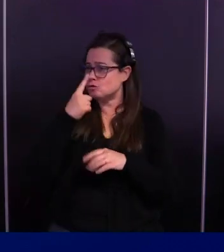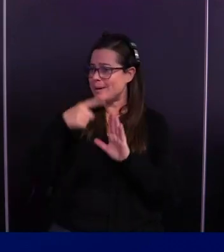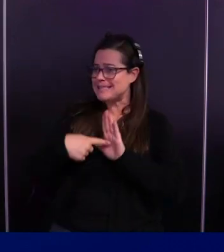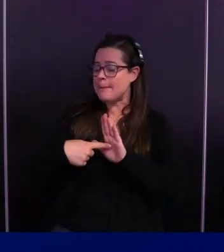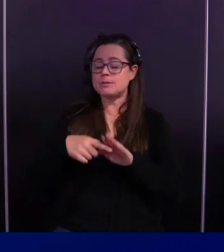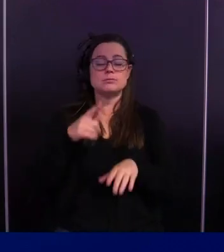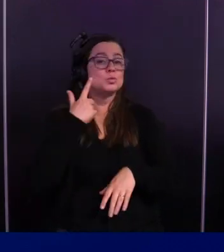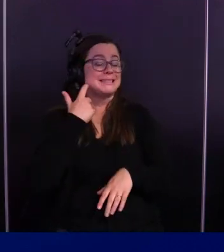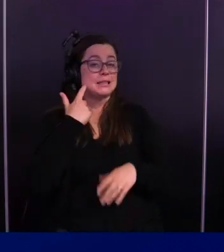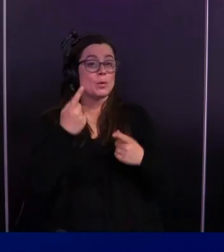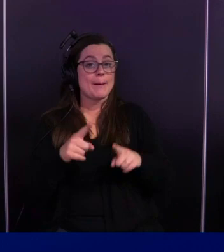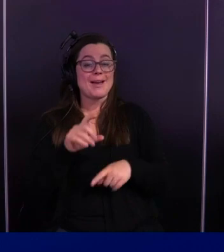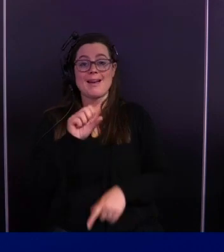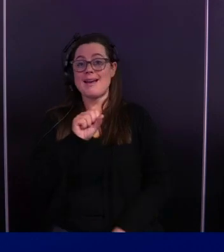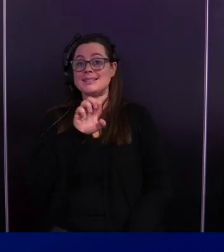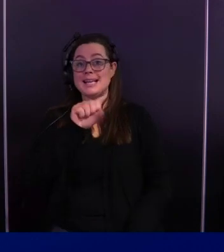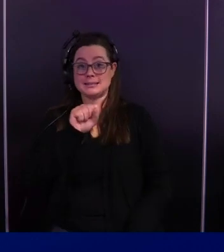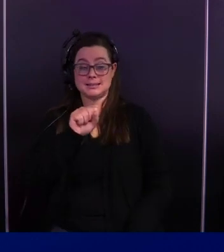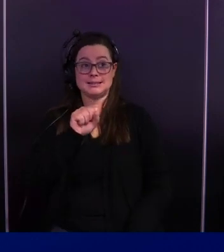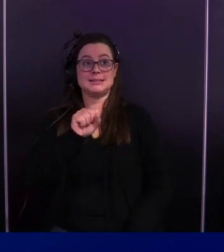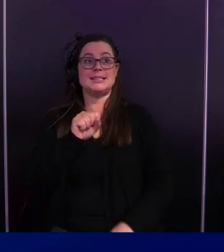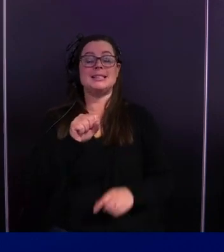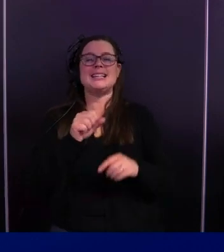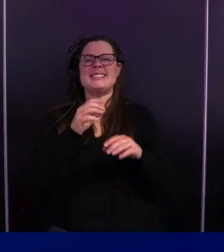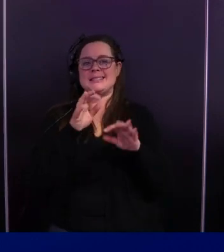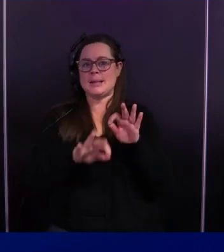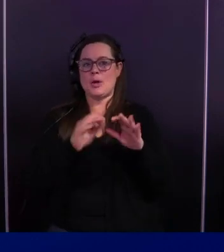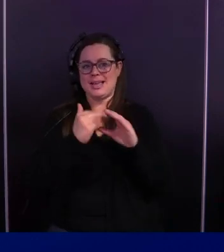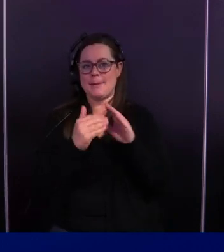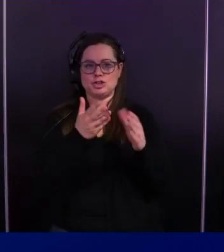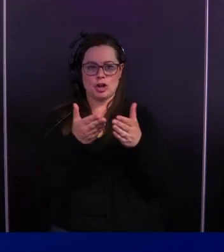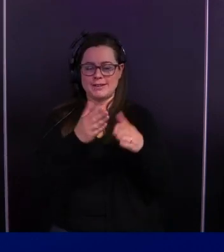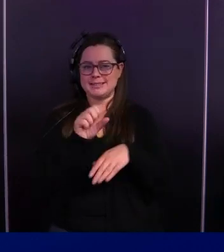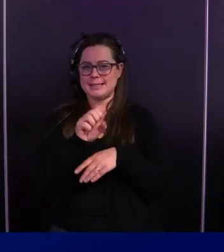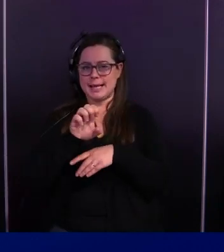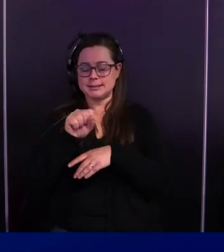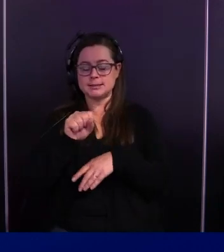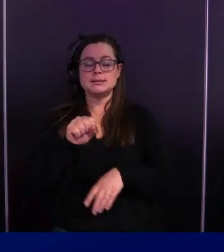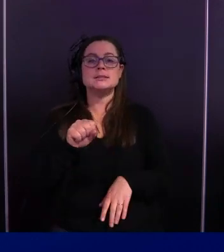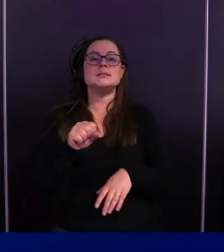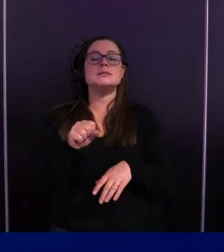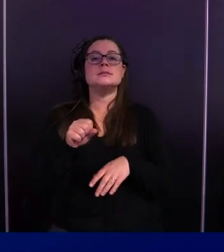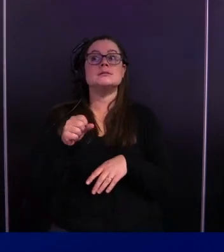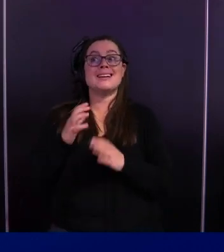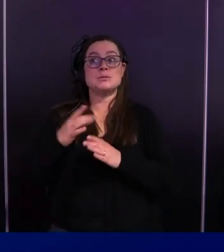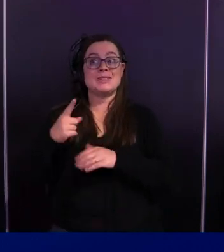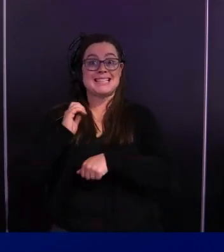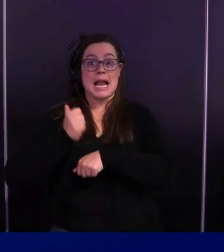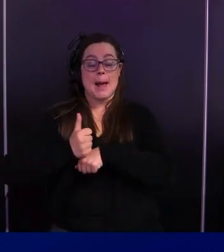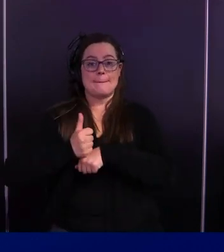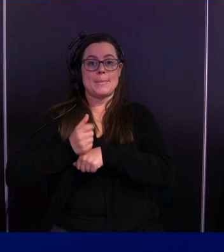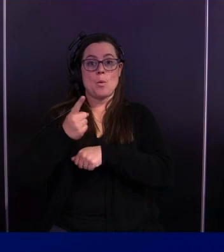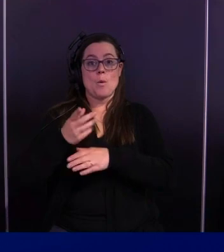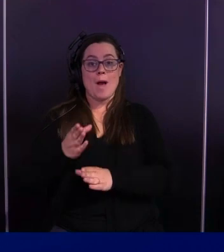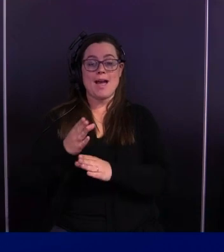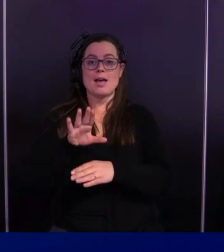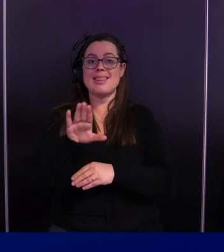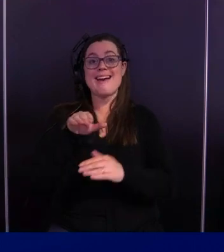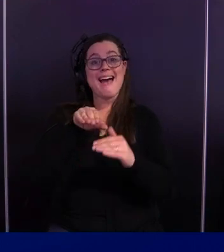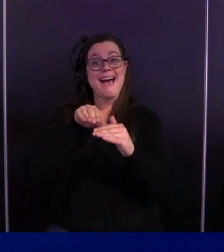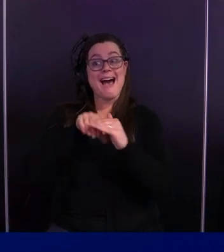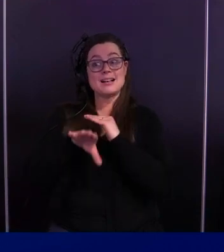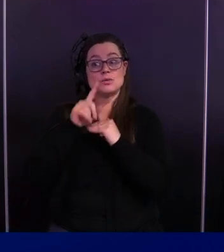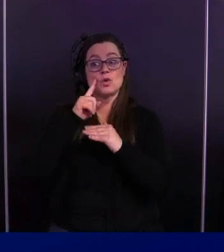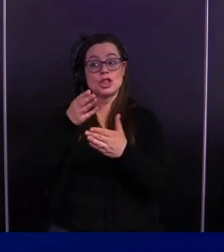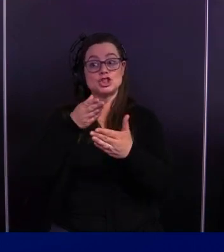ones recently is SES, or Simple Email Service, where they've set it up in such a way that the access to that